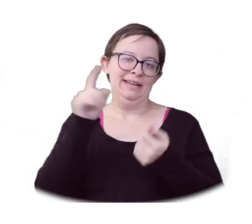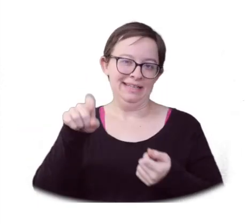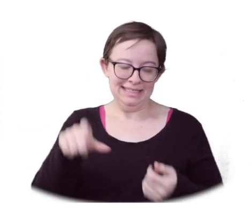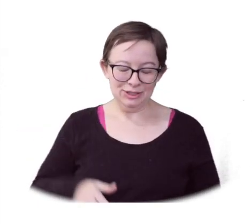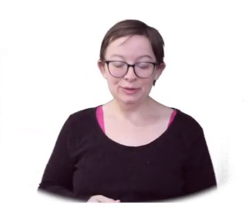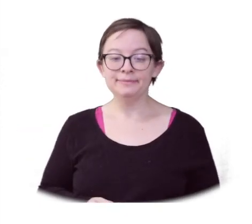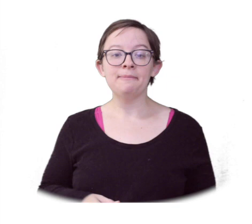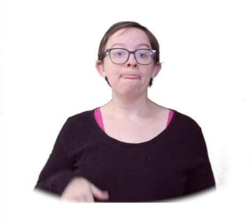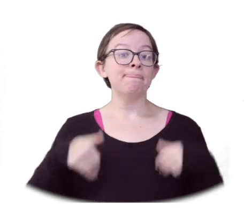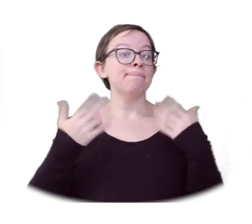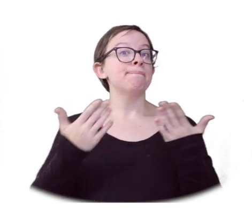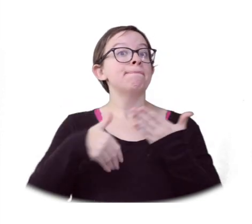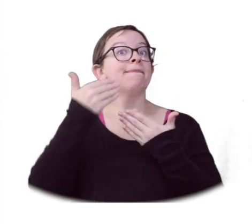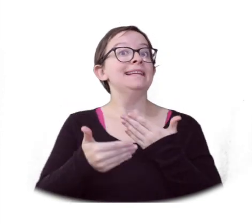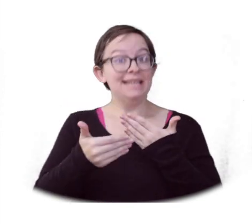whatever they need to do.